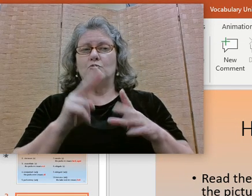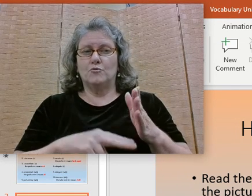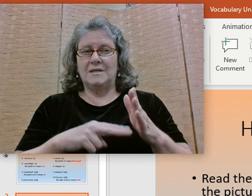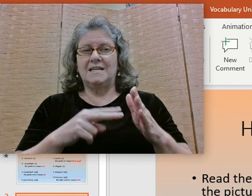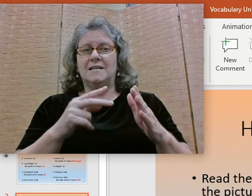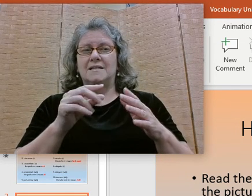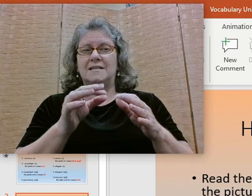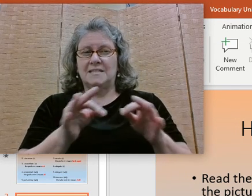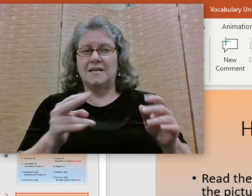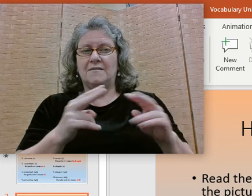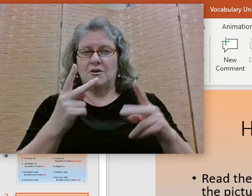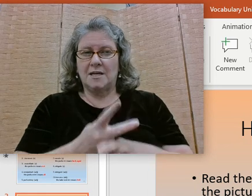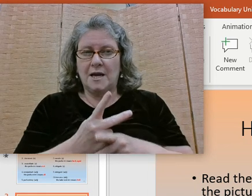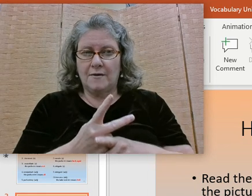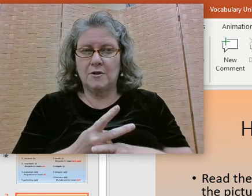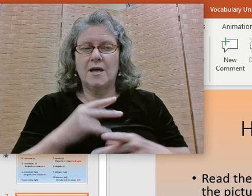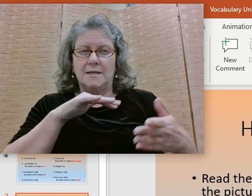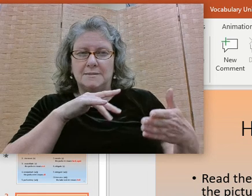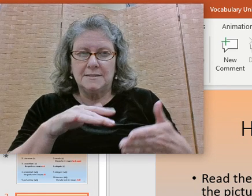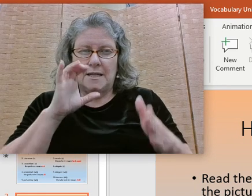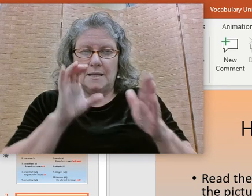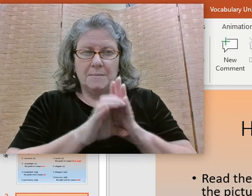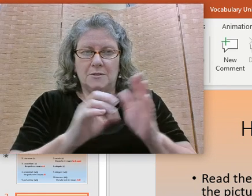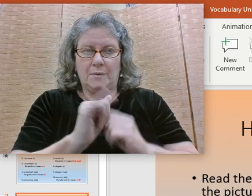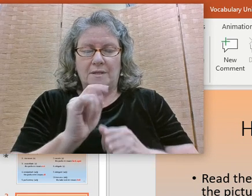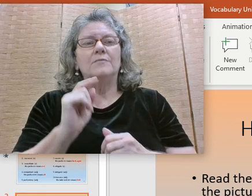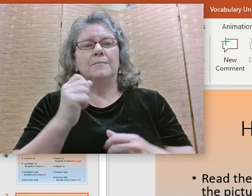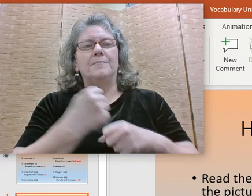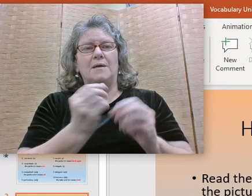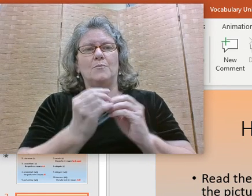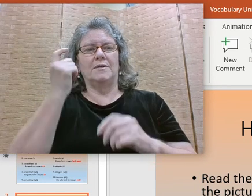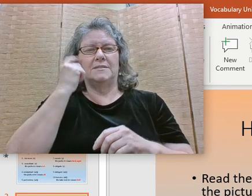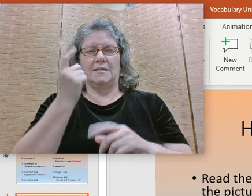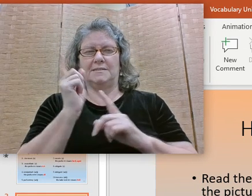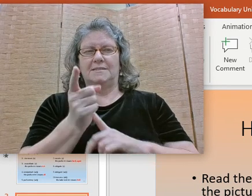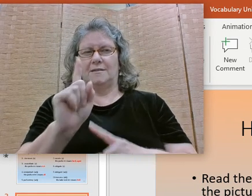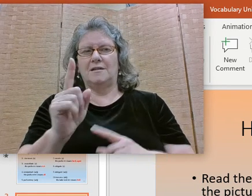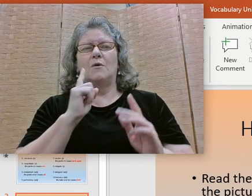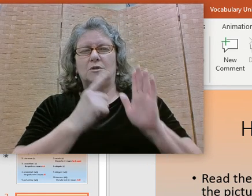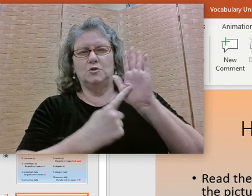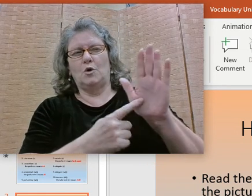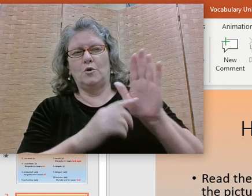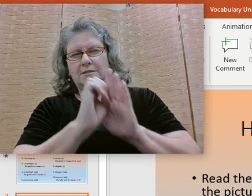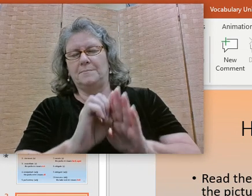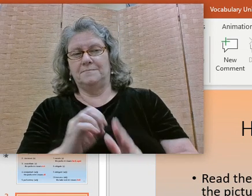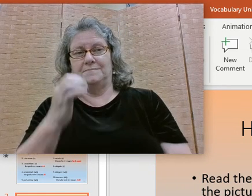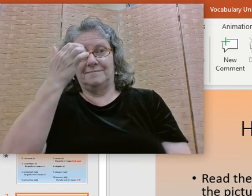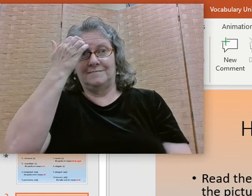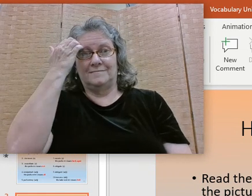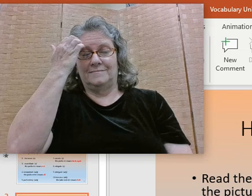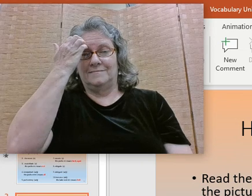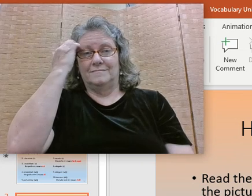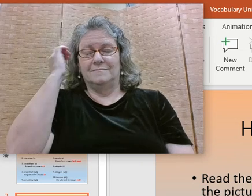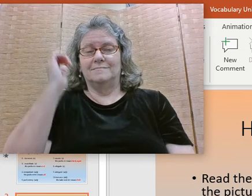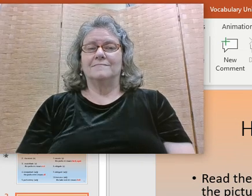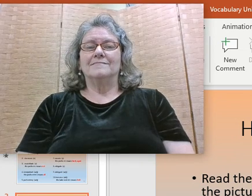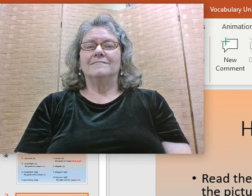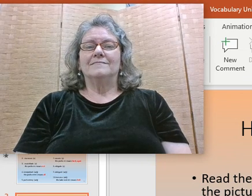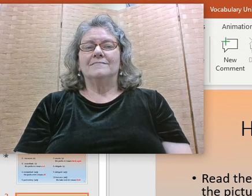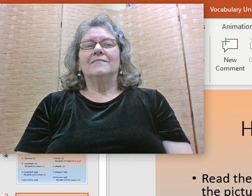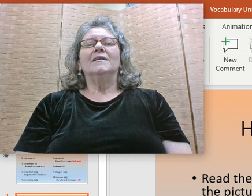and study the picture that accompanies it. That will make more sense in just a second. I'm going to show you a little snapshot of what I'm talking about. So